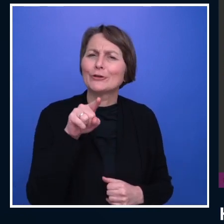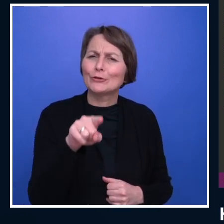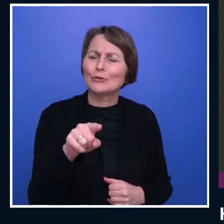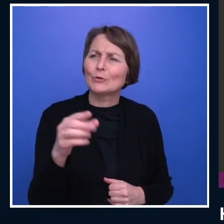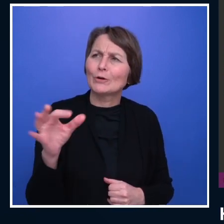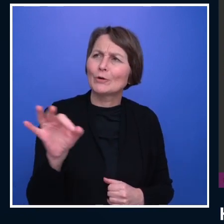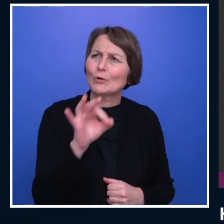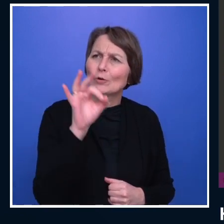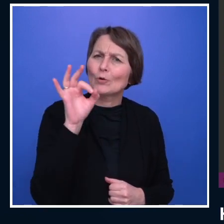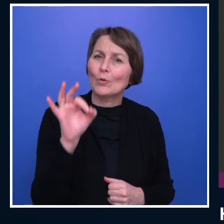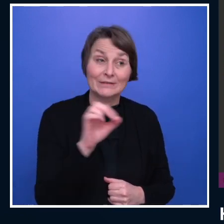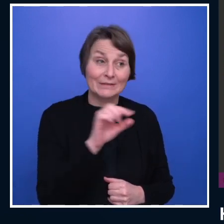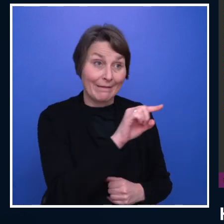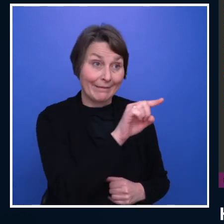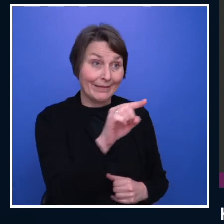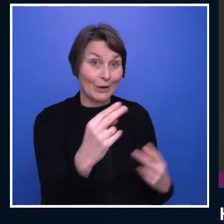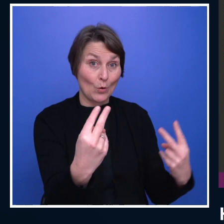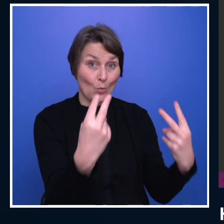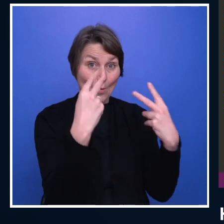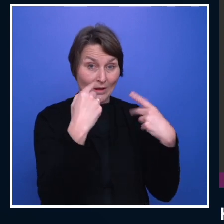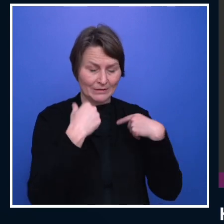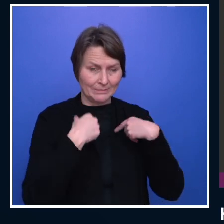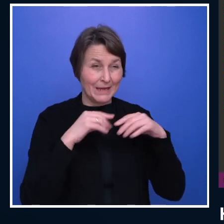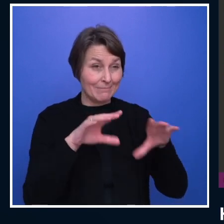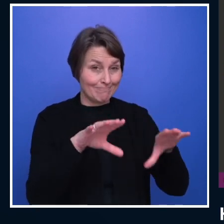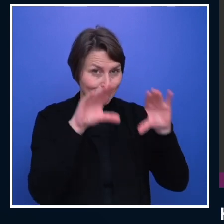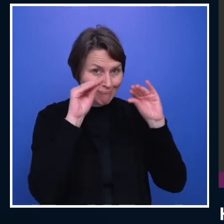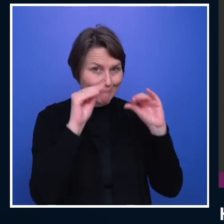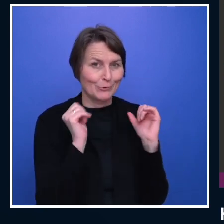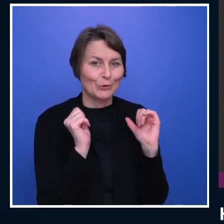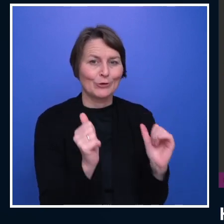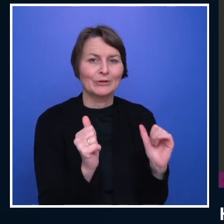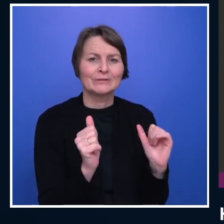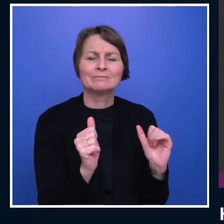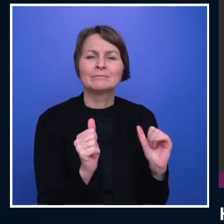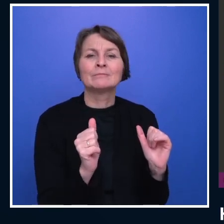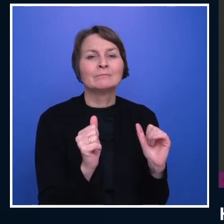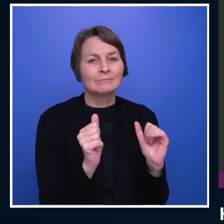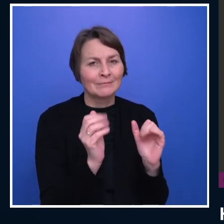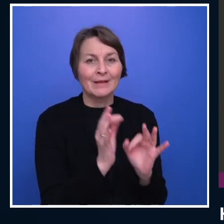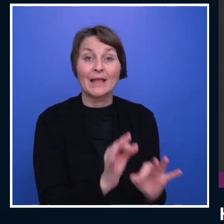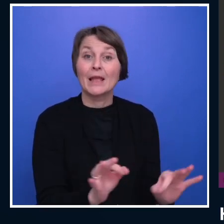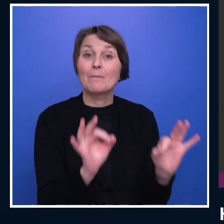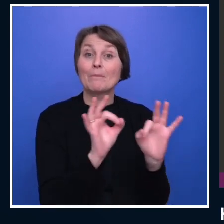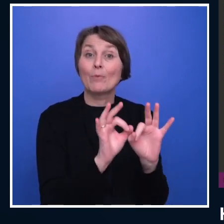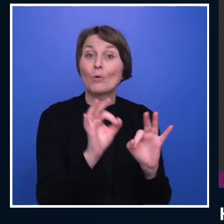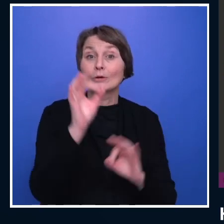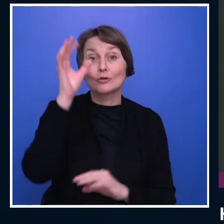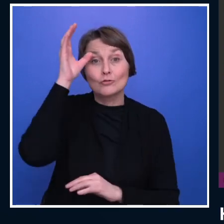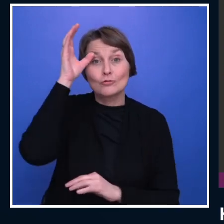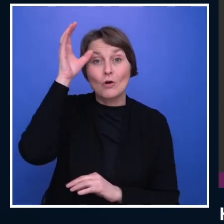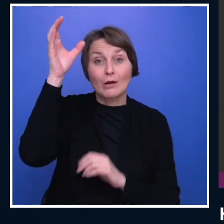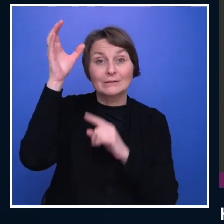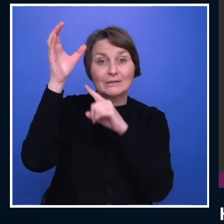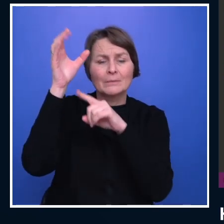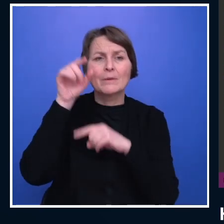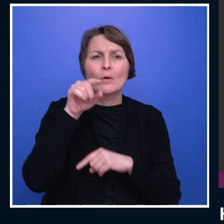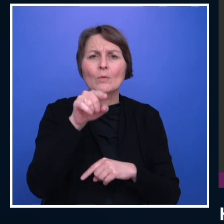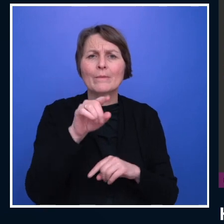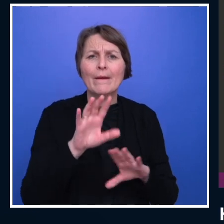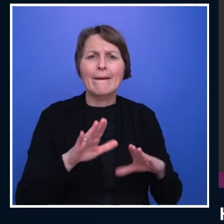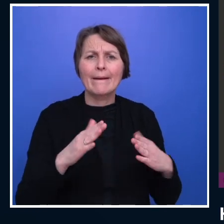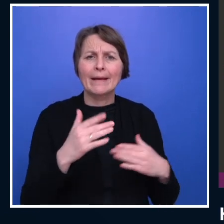audience understands this, is a very important concept, because what he did is he pushed back on an architectural